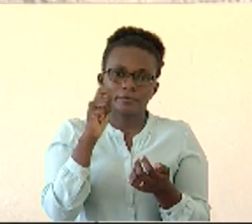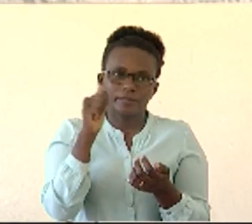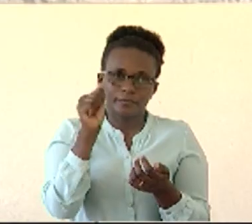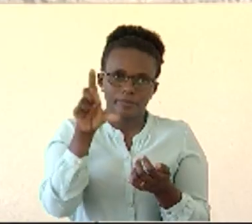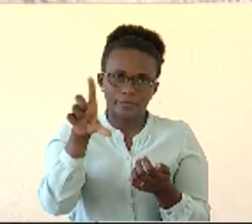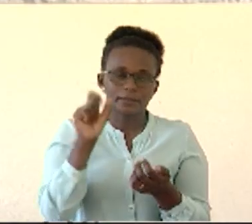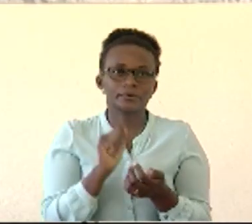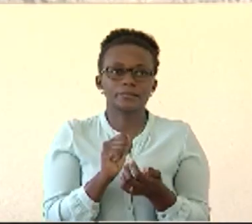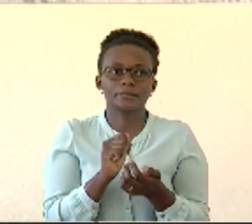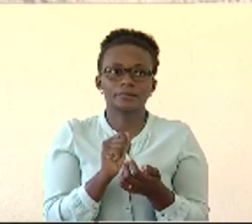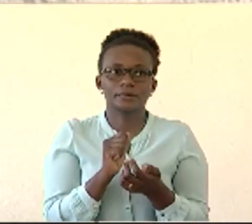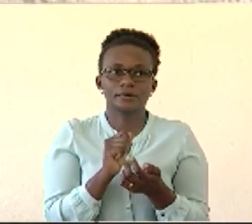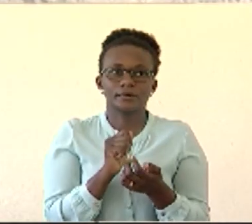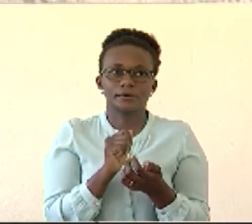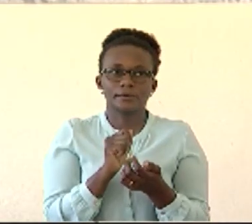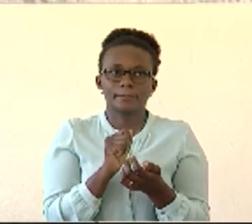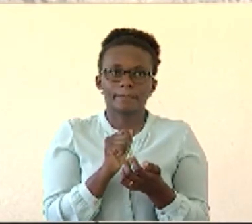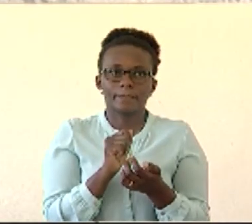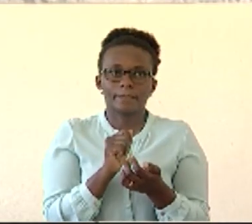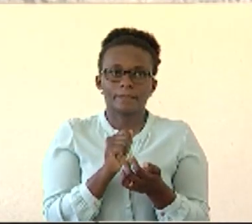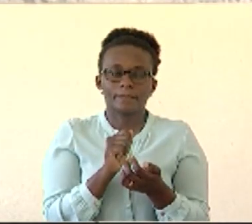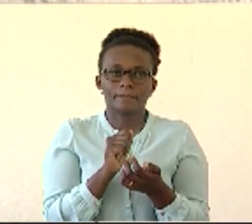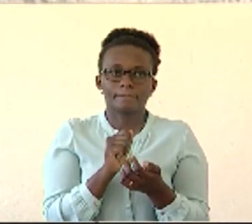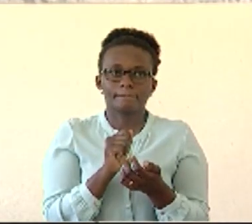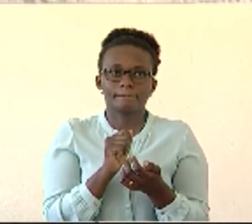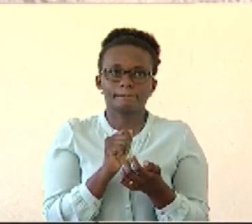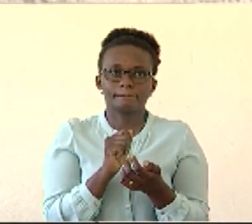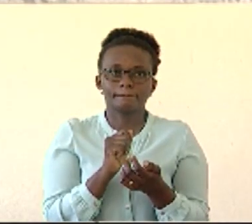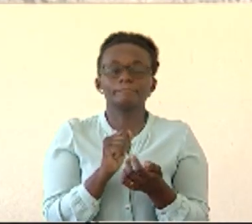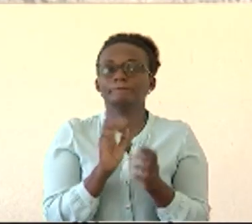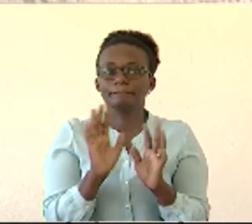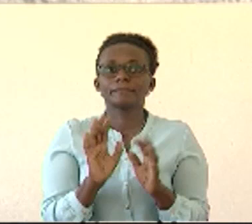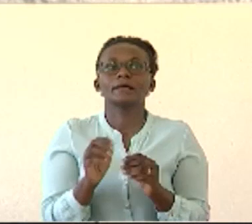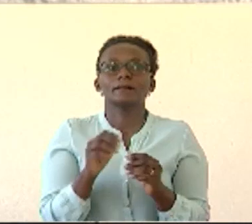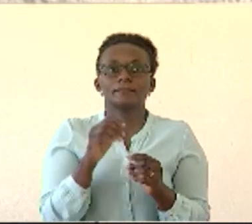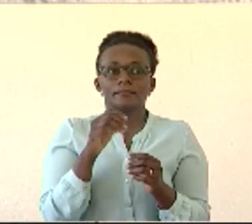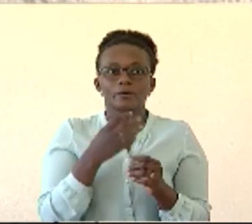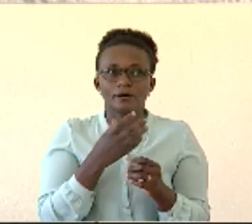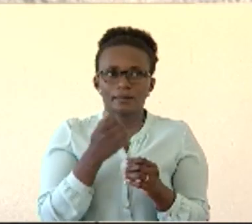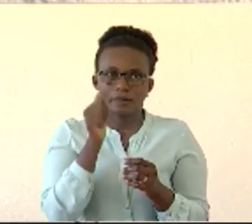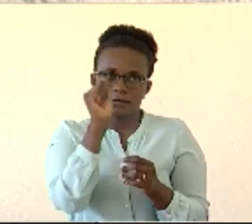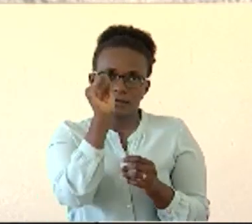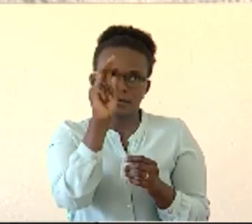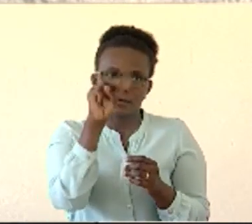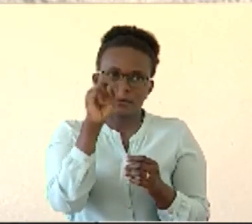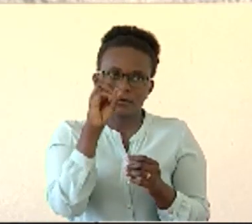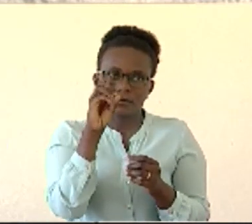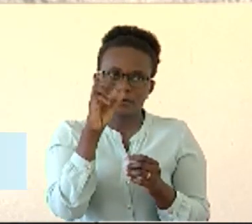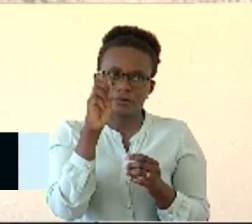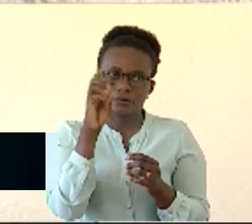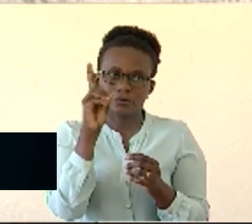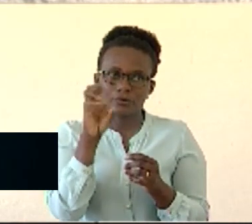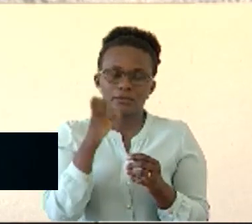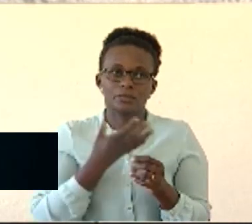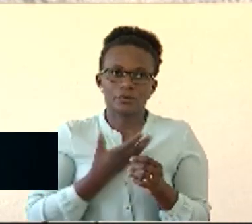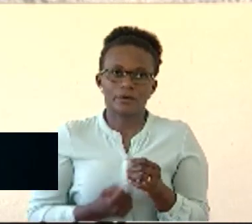likely to be concentrated. So the iodine, how does the iodide ions are now changing. They have to